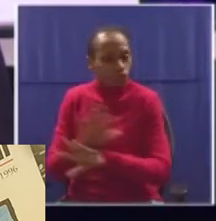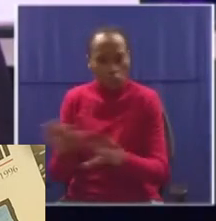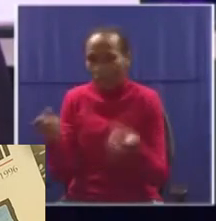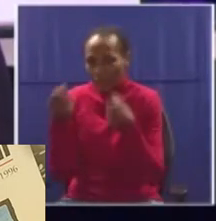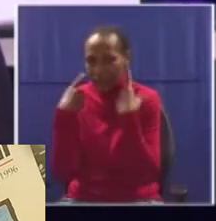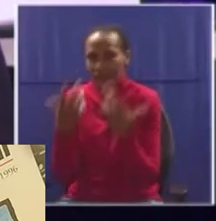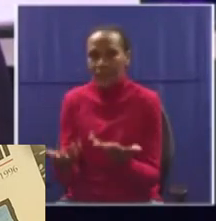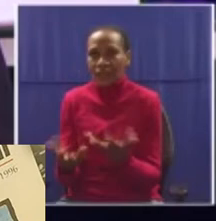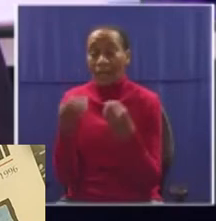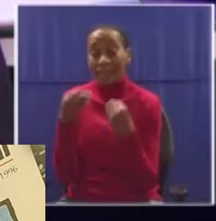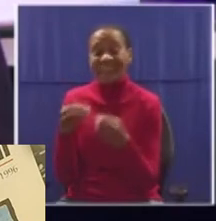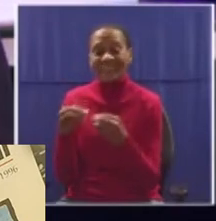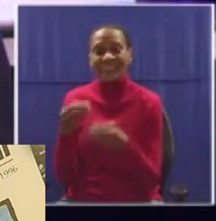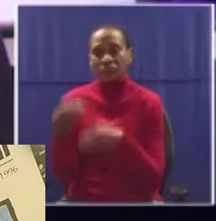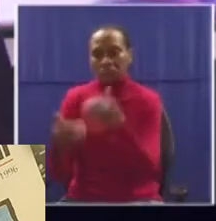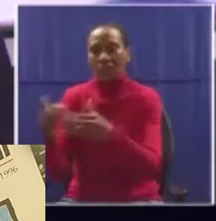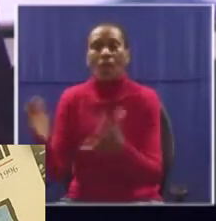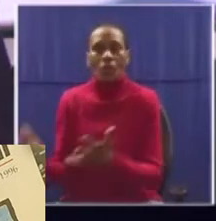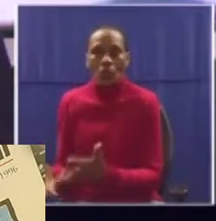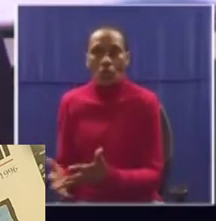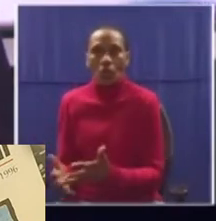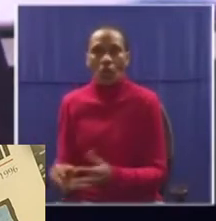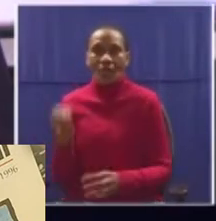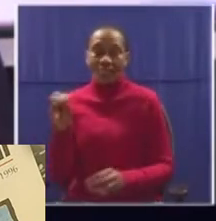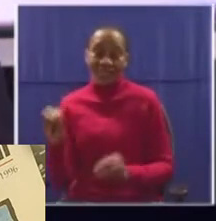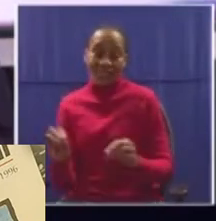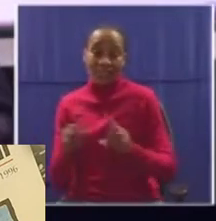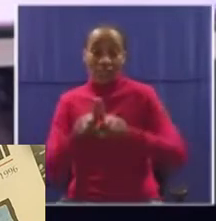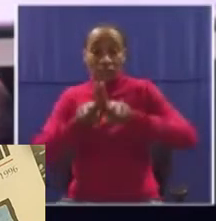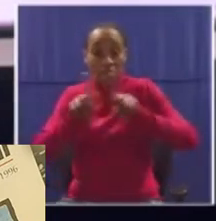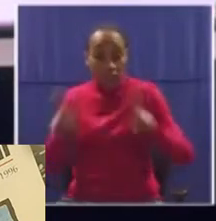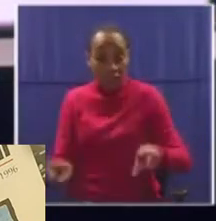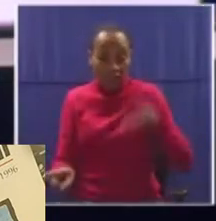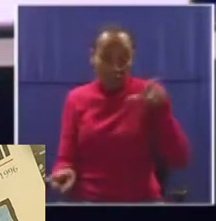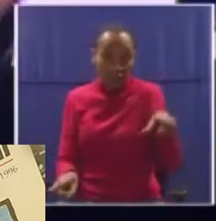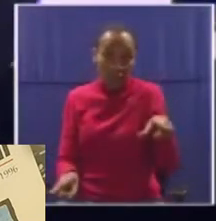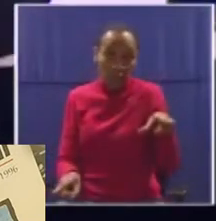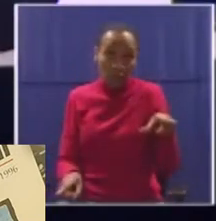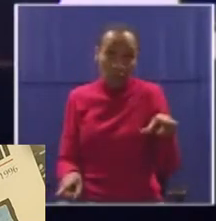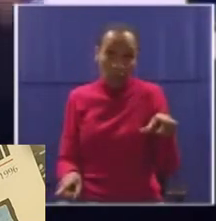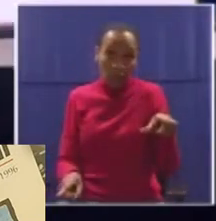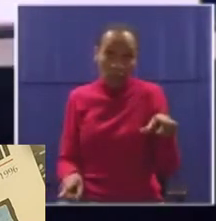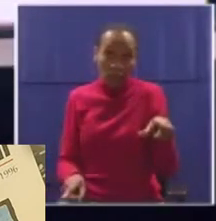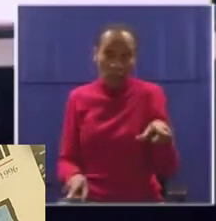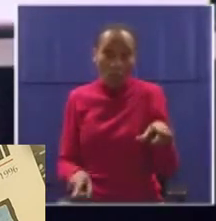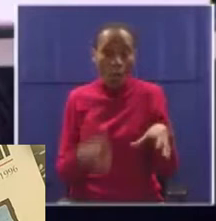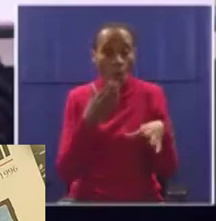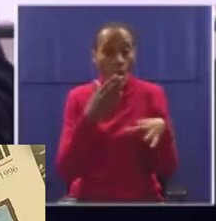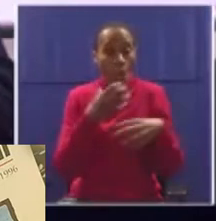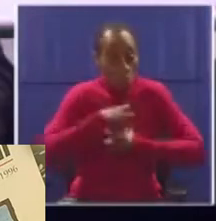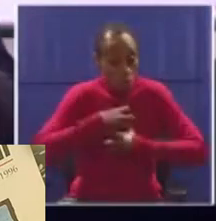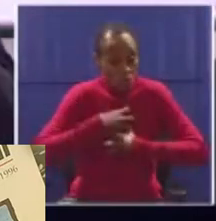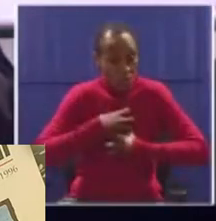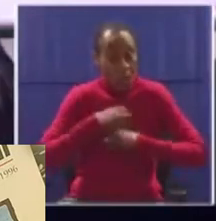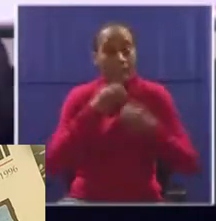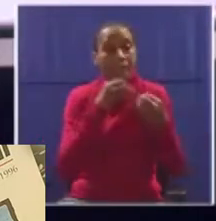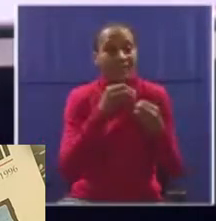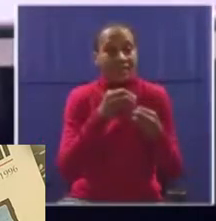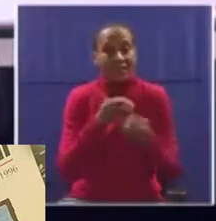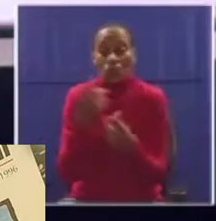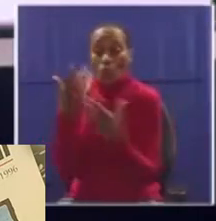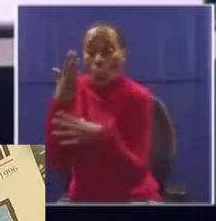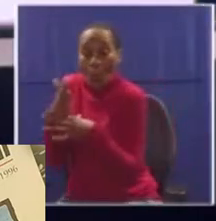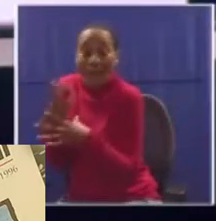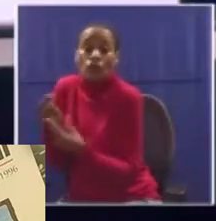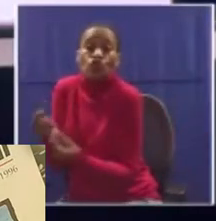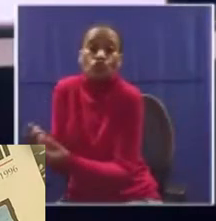of business itself there is a major difference between being a plumber and owning a plumbing business and